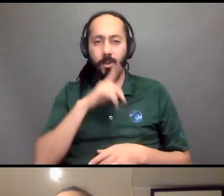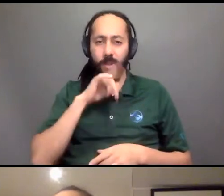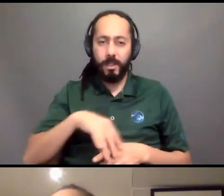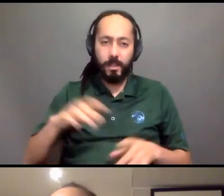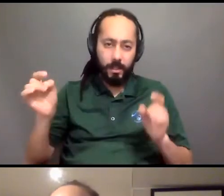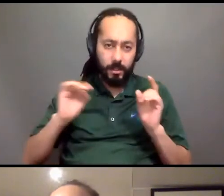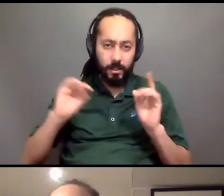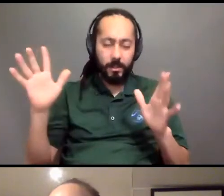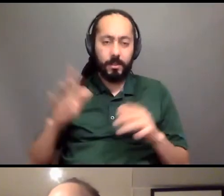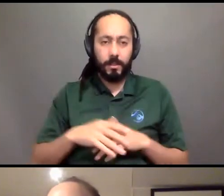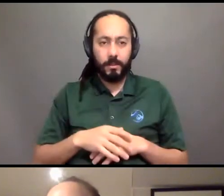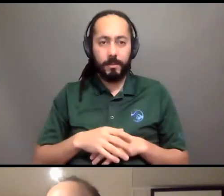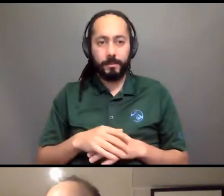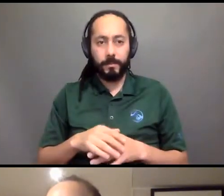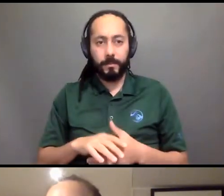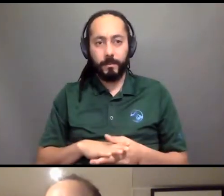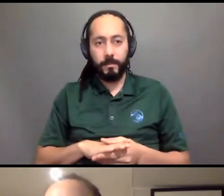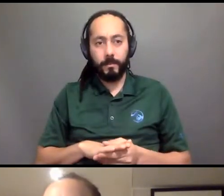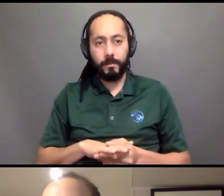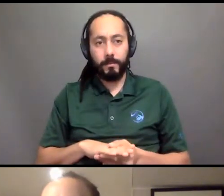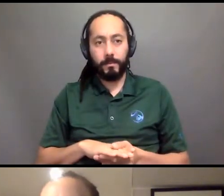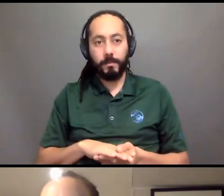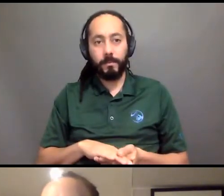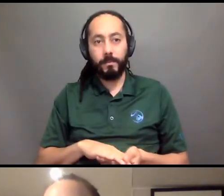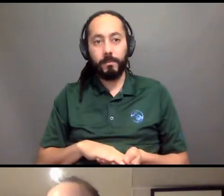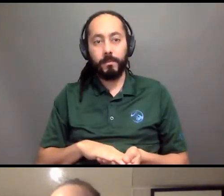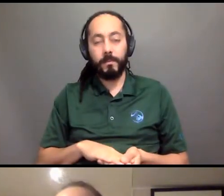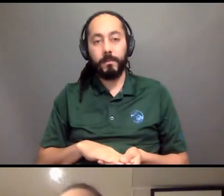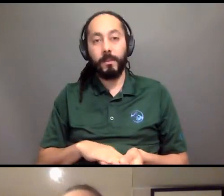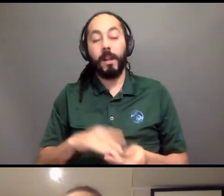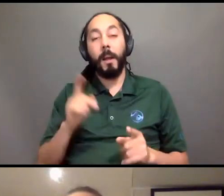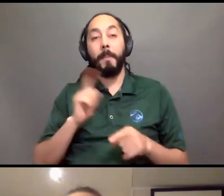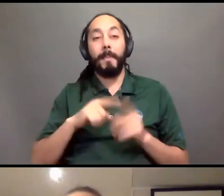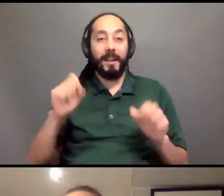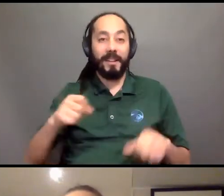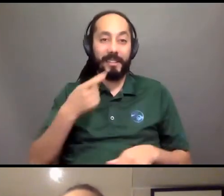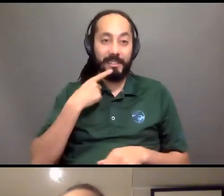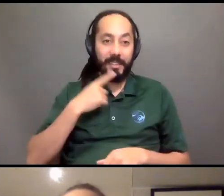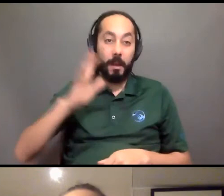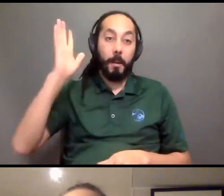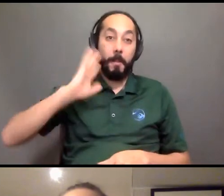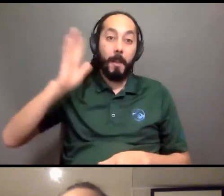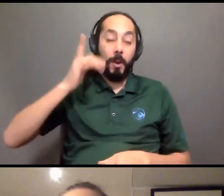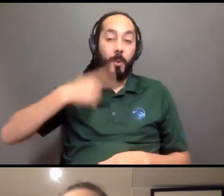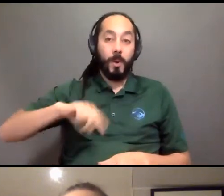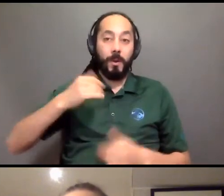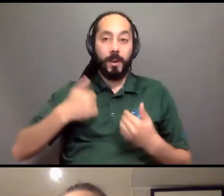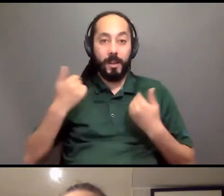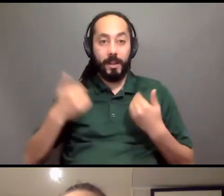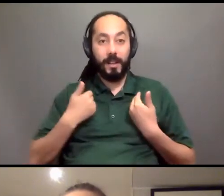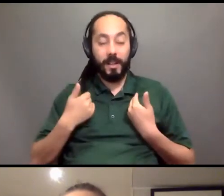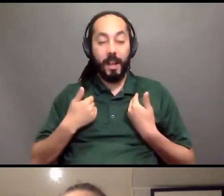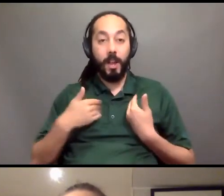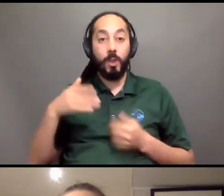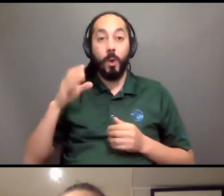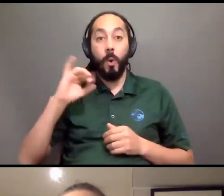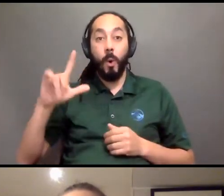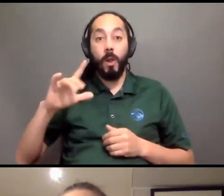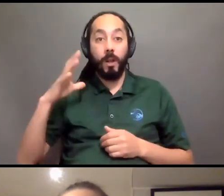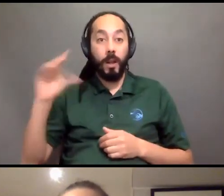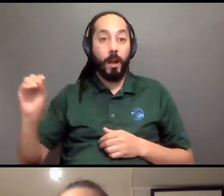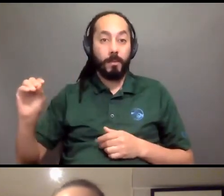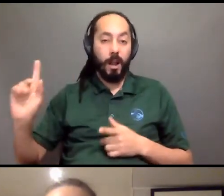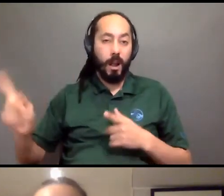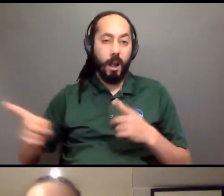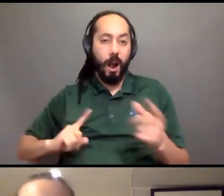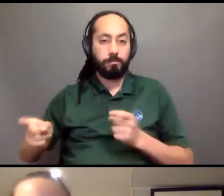it's surreal. And then, you know, back when we was young, I could say that, Ruthie, the oil companies ruled. You know who rules now? Not